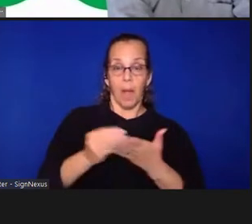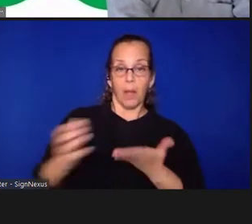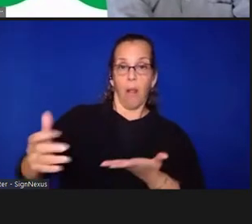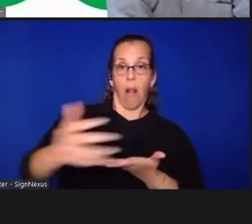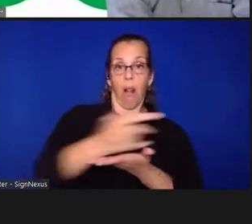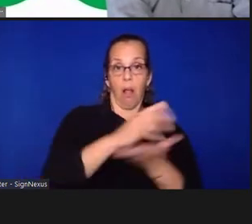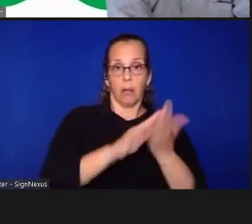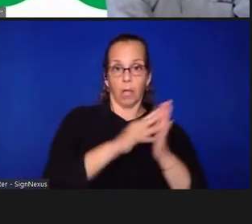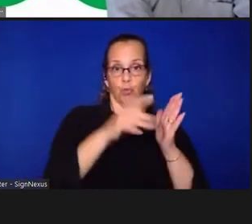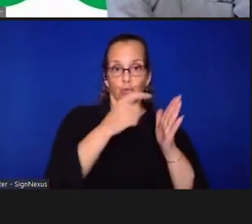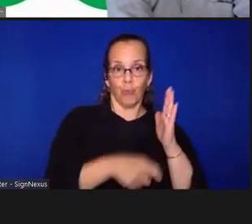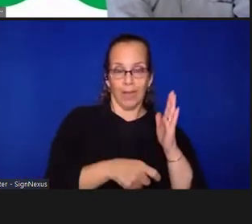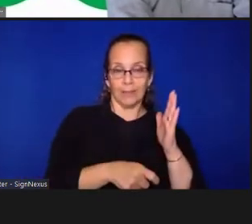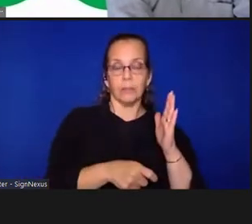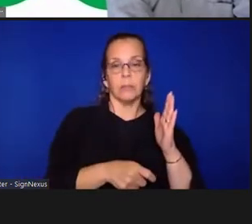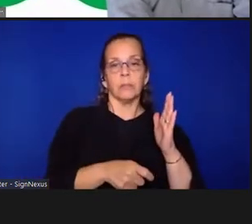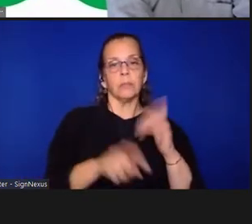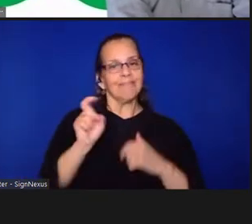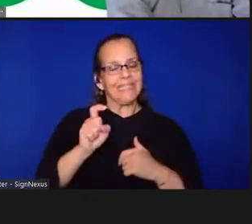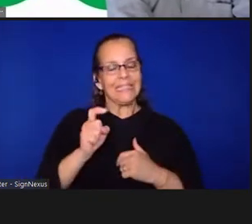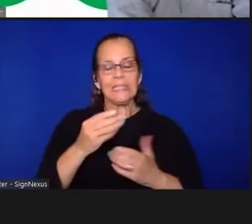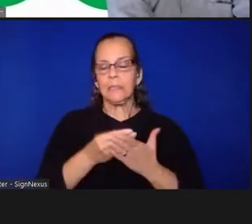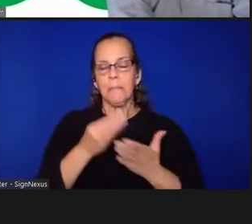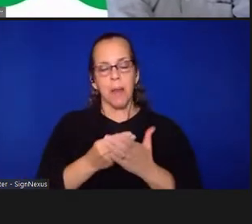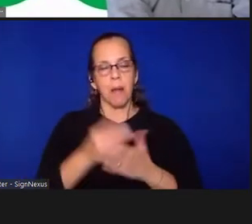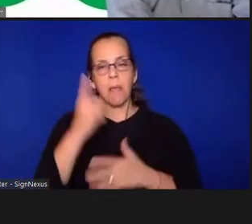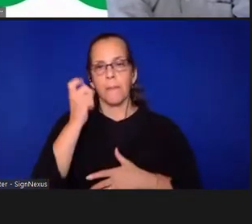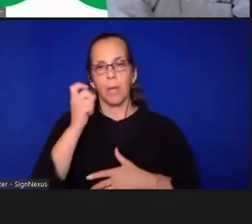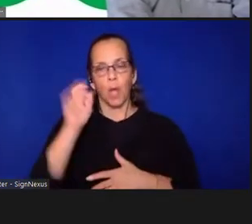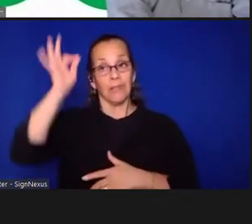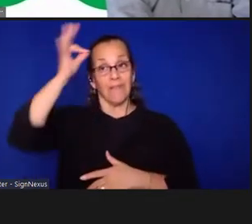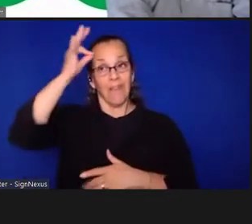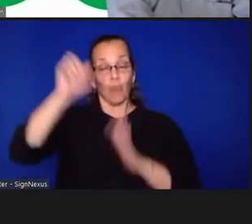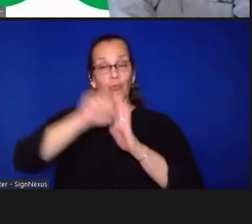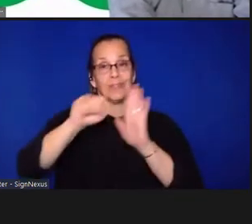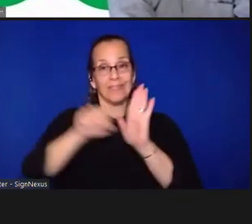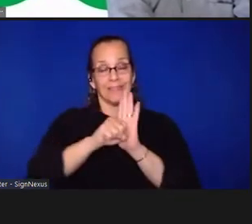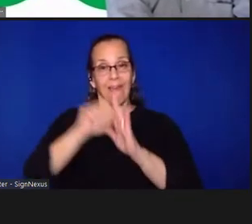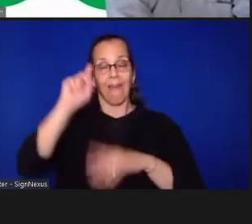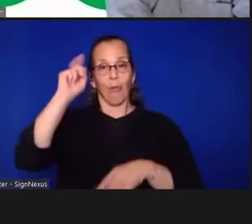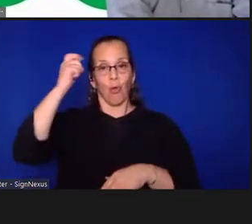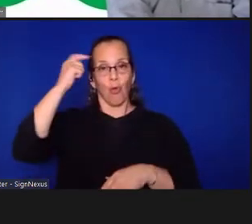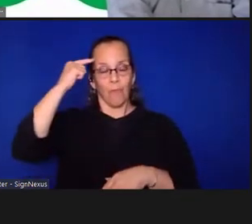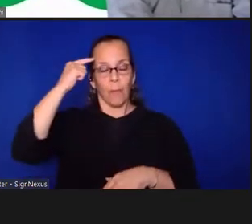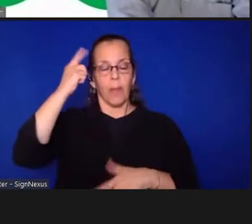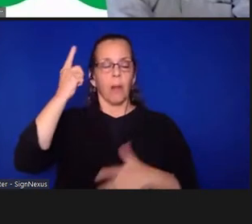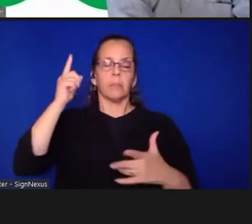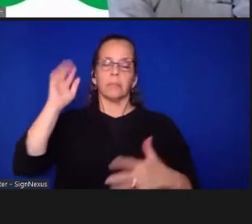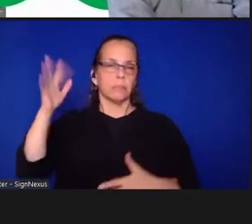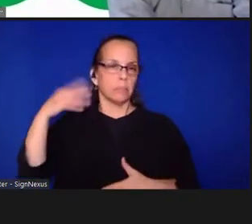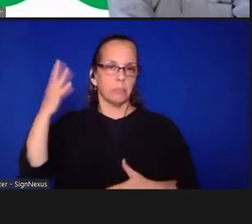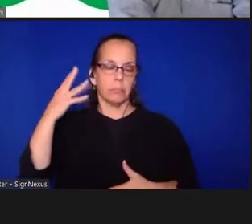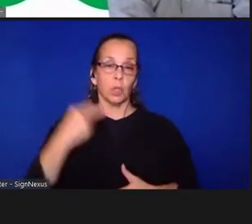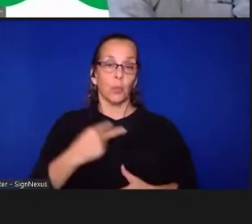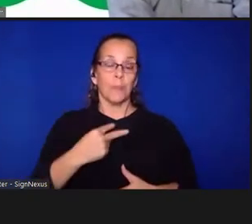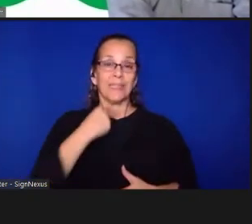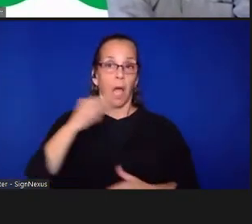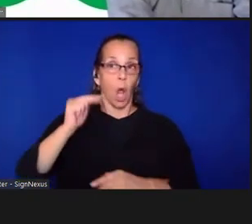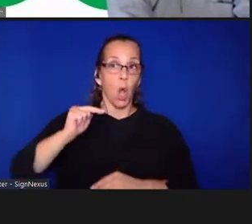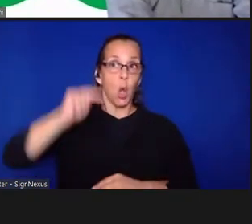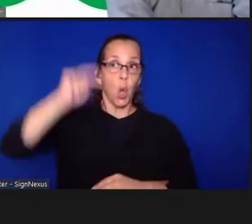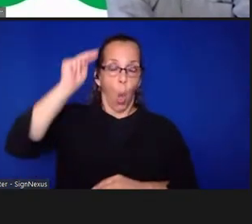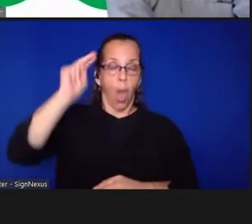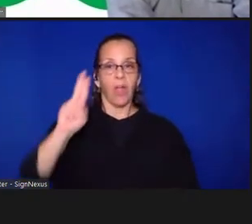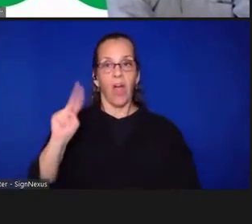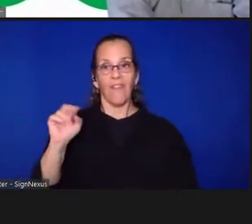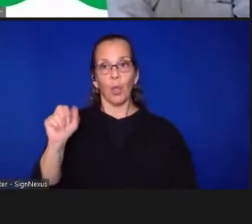Transit which has been dire need of funding due to years of underfunding from the federal and state government it is absolutely ridiculous to be stuck north of Union Square on a train for 20